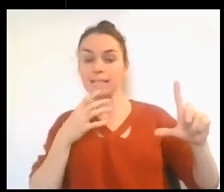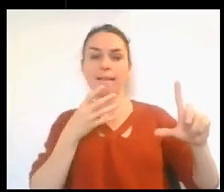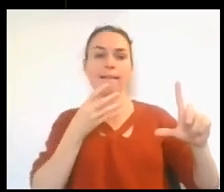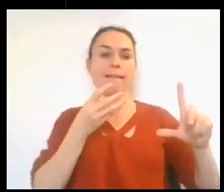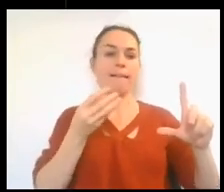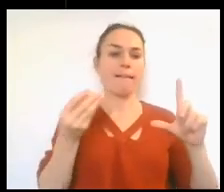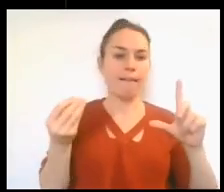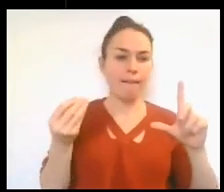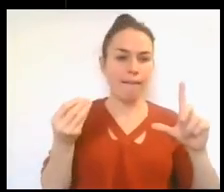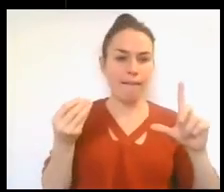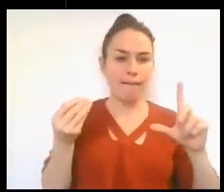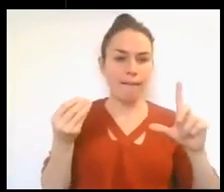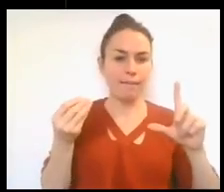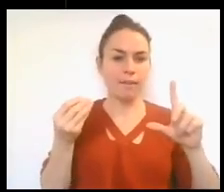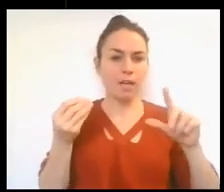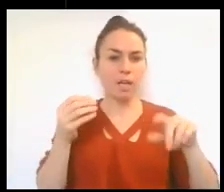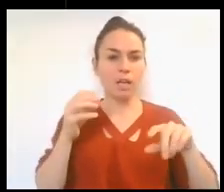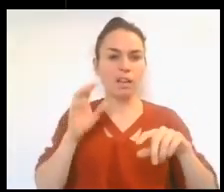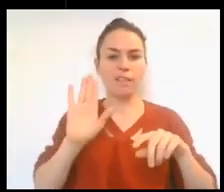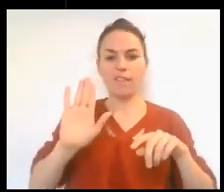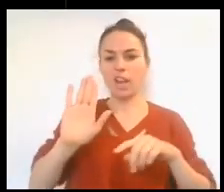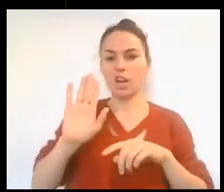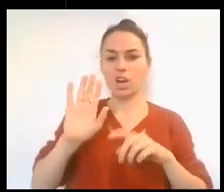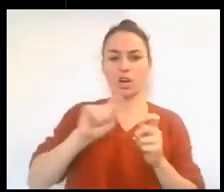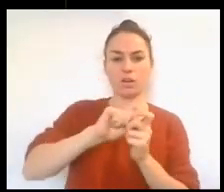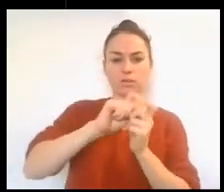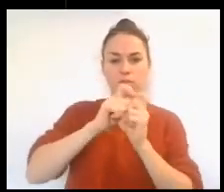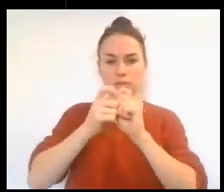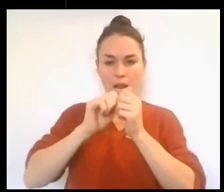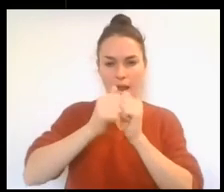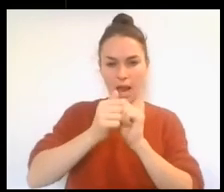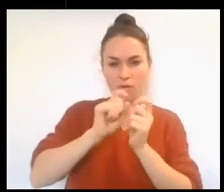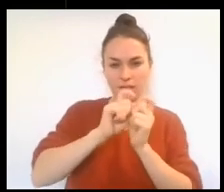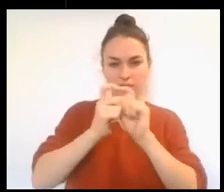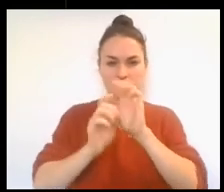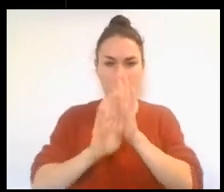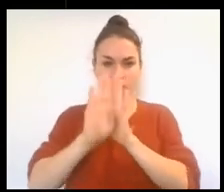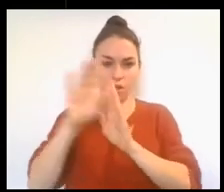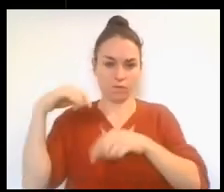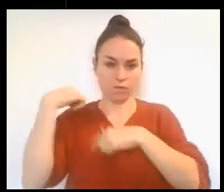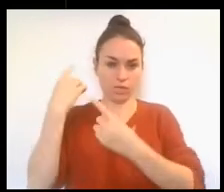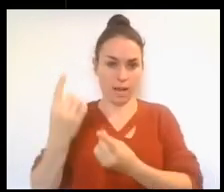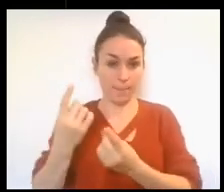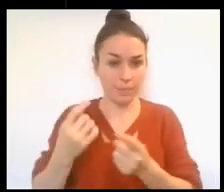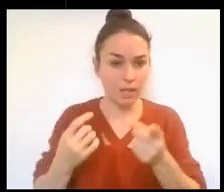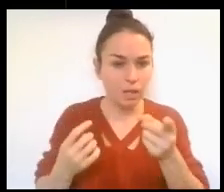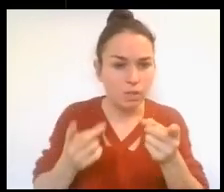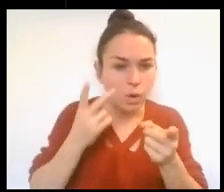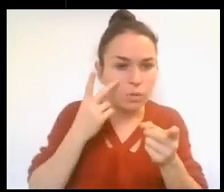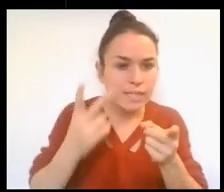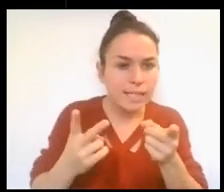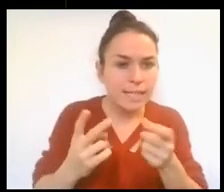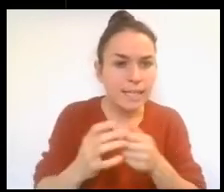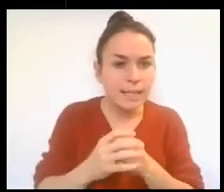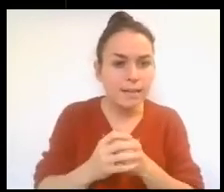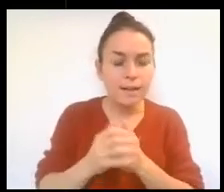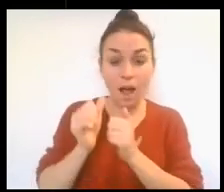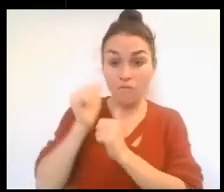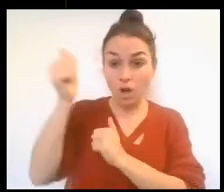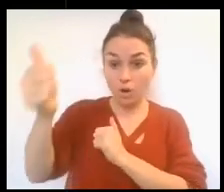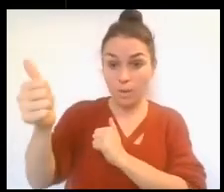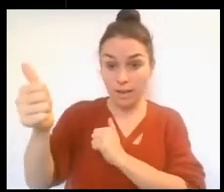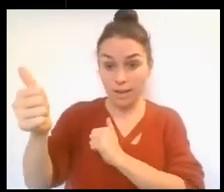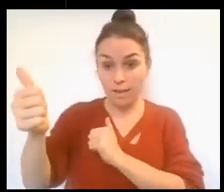the look-back time, that is their distance. So what you see, and as excellent